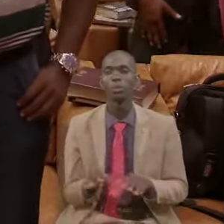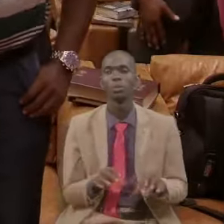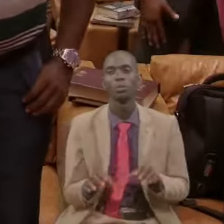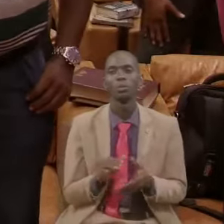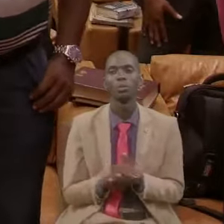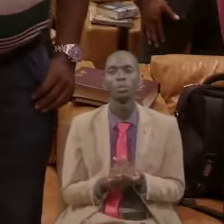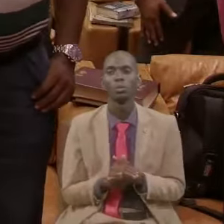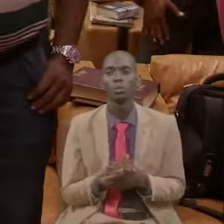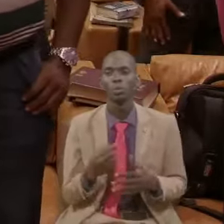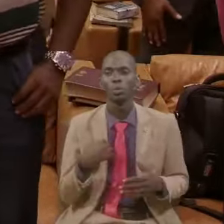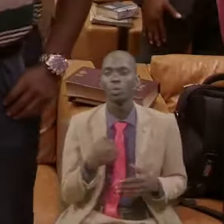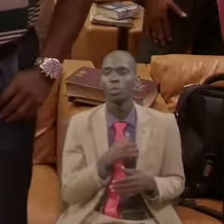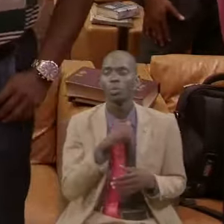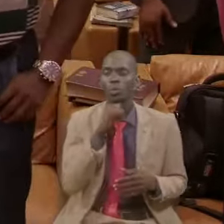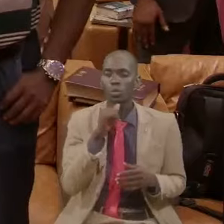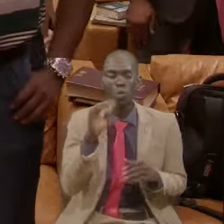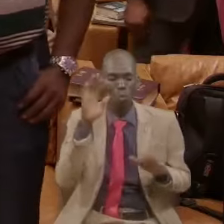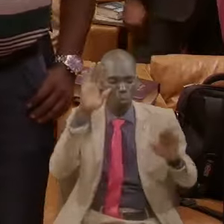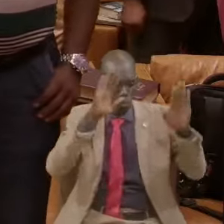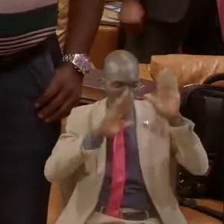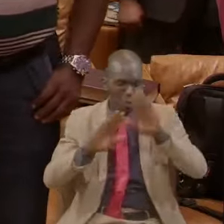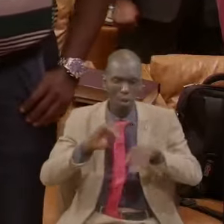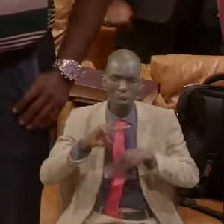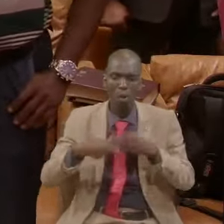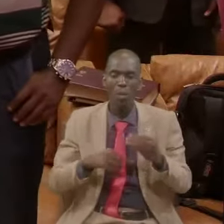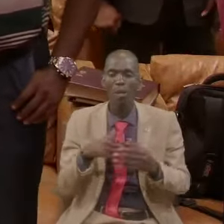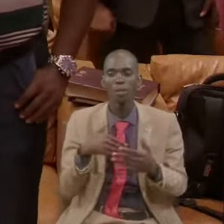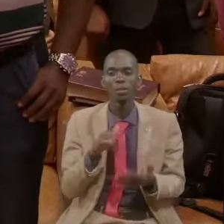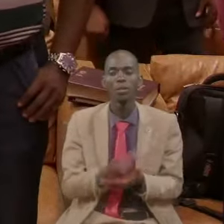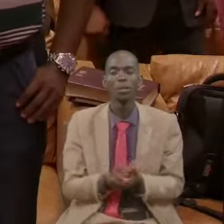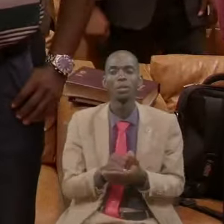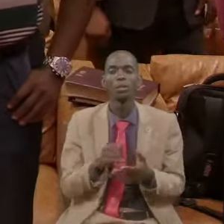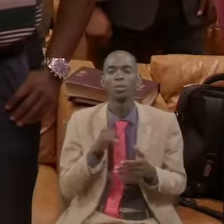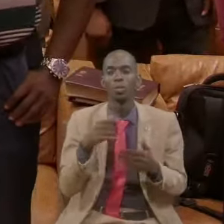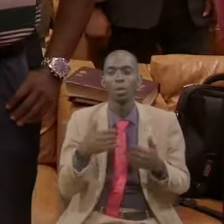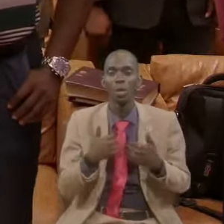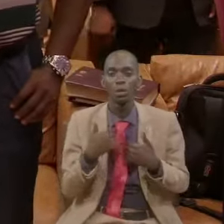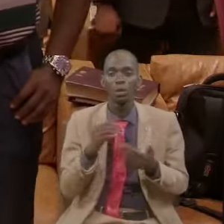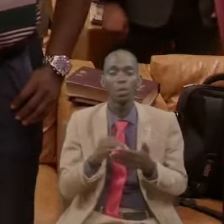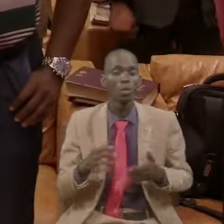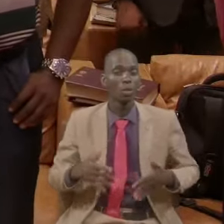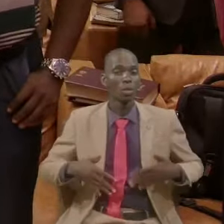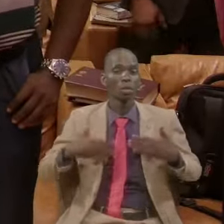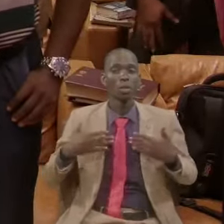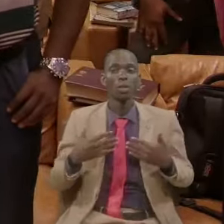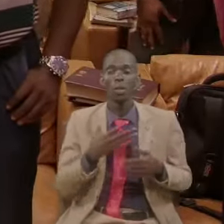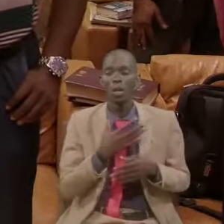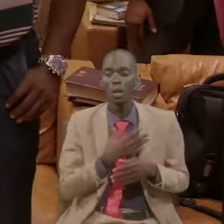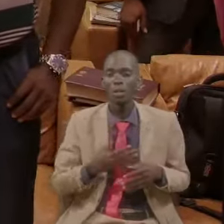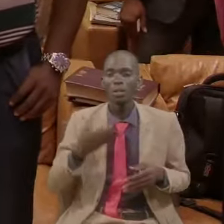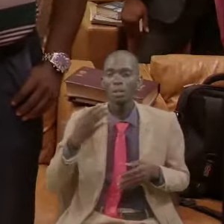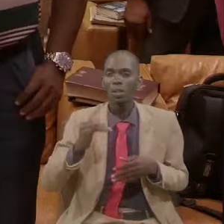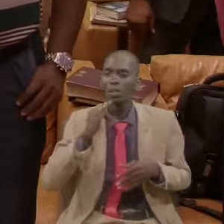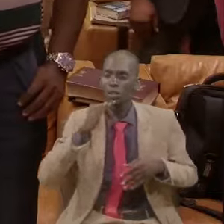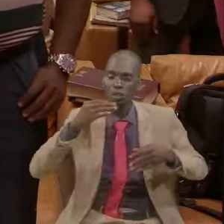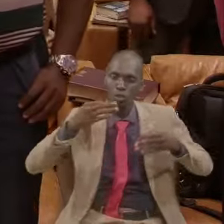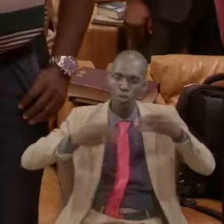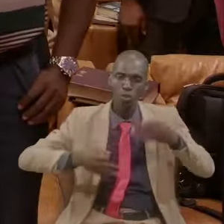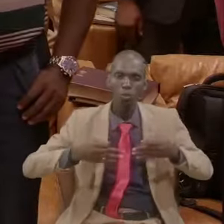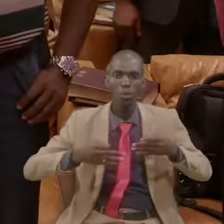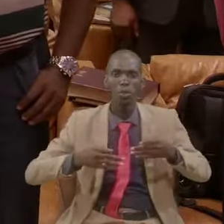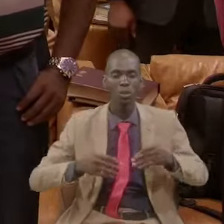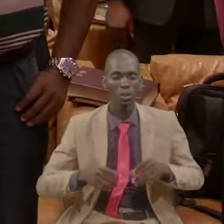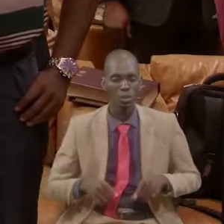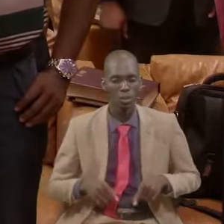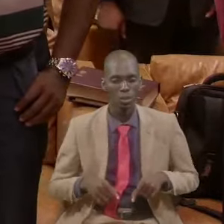Why are you worried about that? They have the right to live. The judgment is in the hand of God. Live